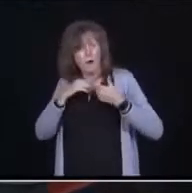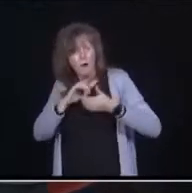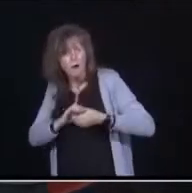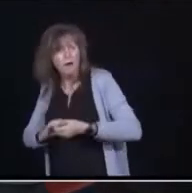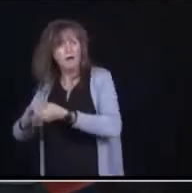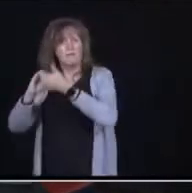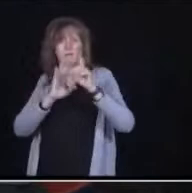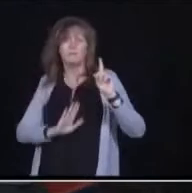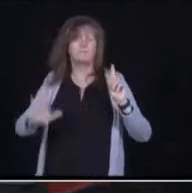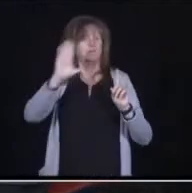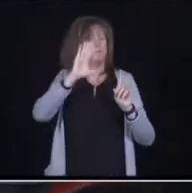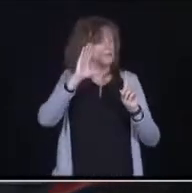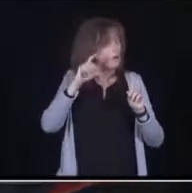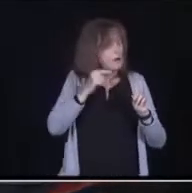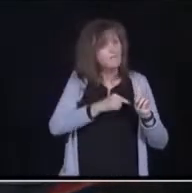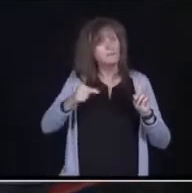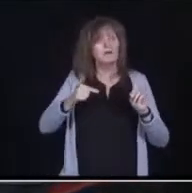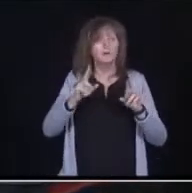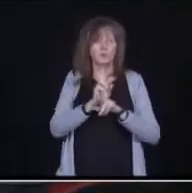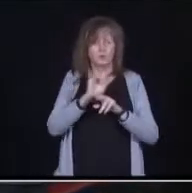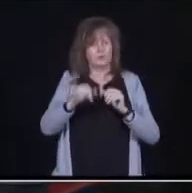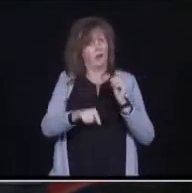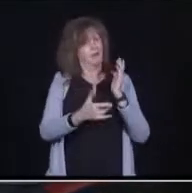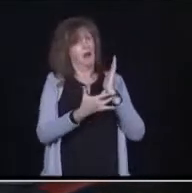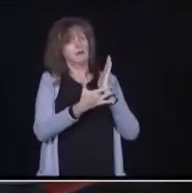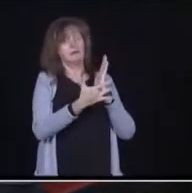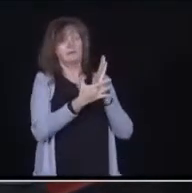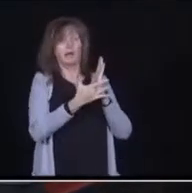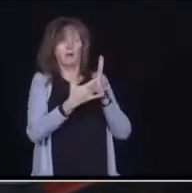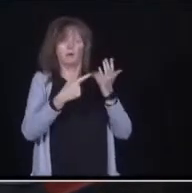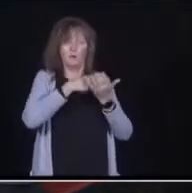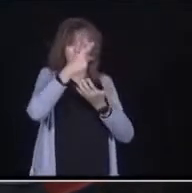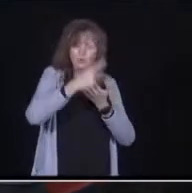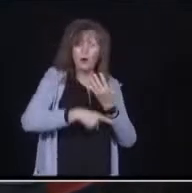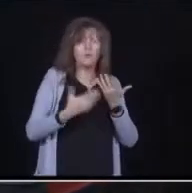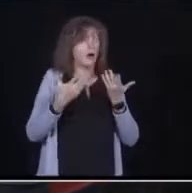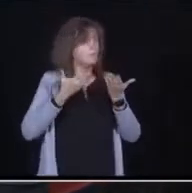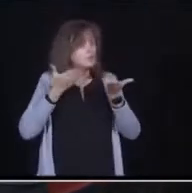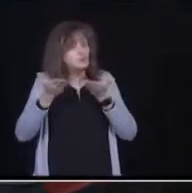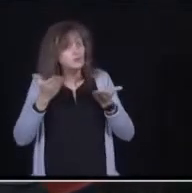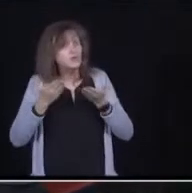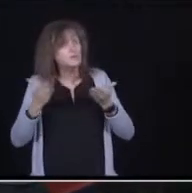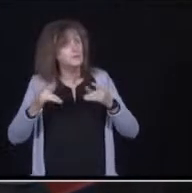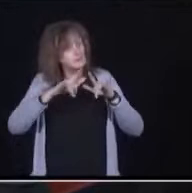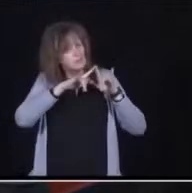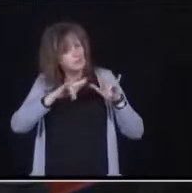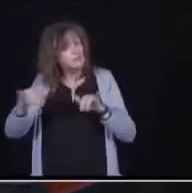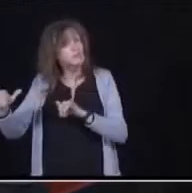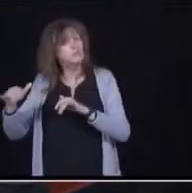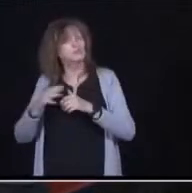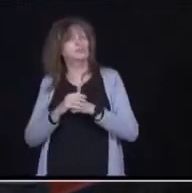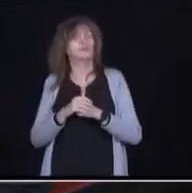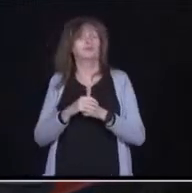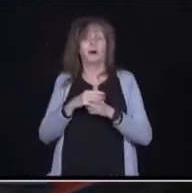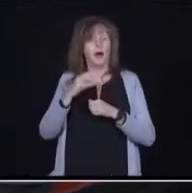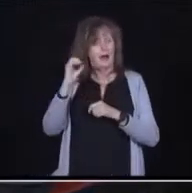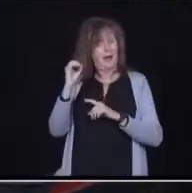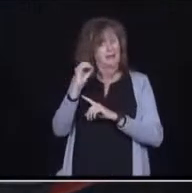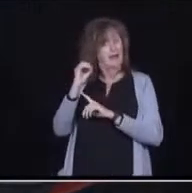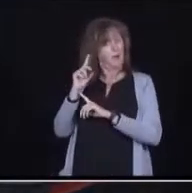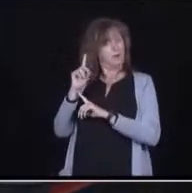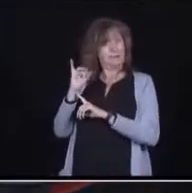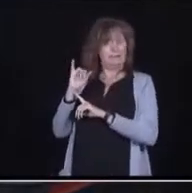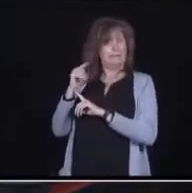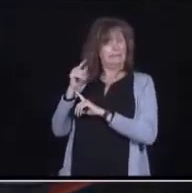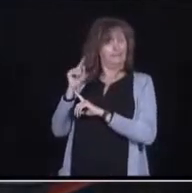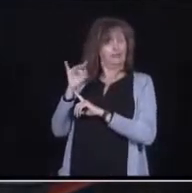and offer more programs and services online. So with our Ontario Digital Service leading the effort to improve service delivery, we are